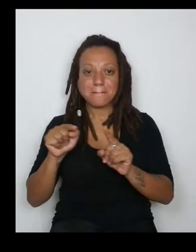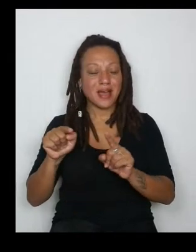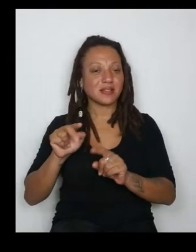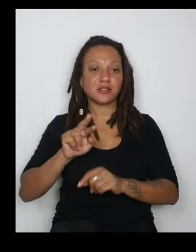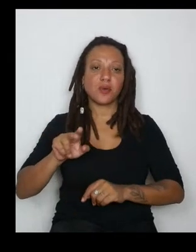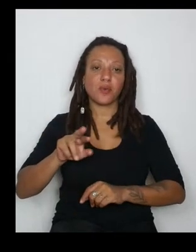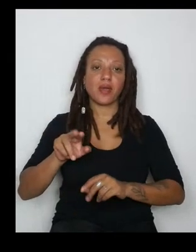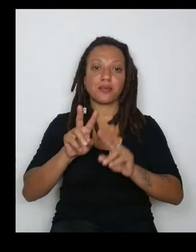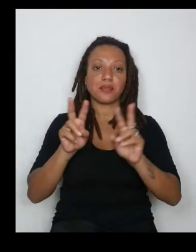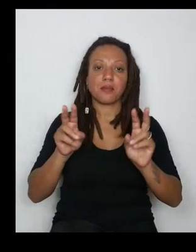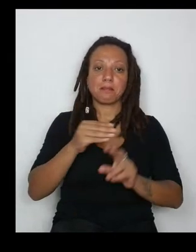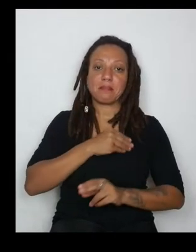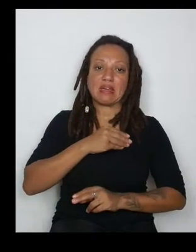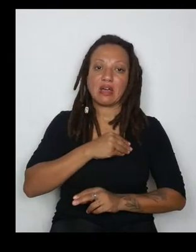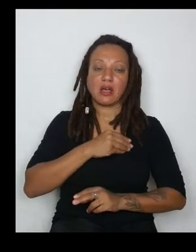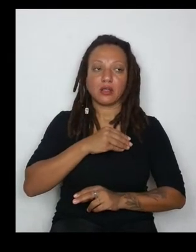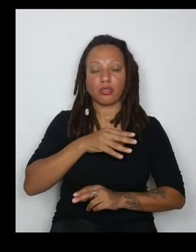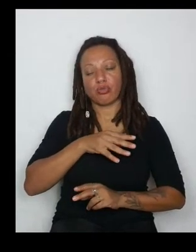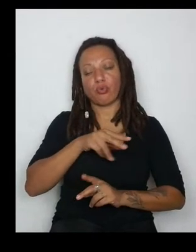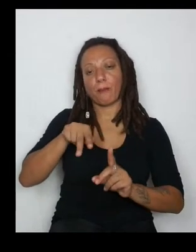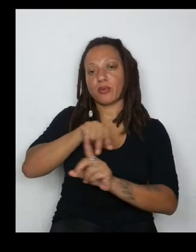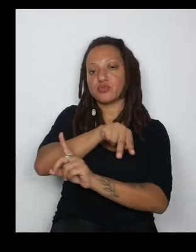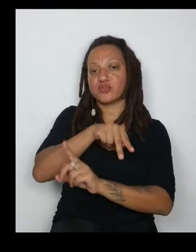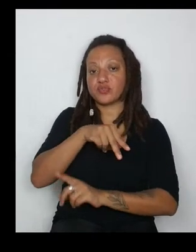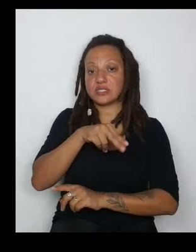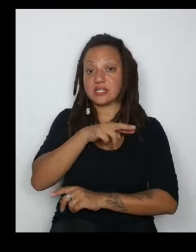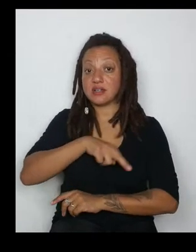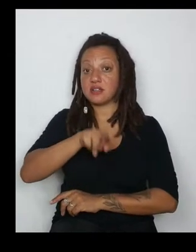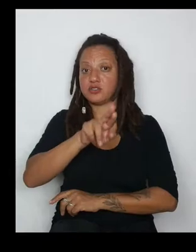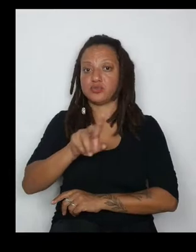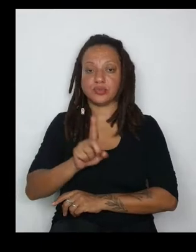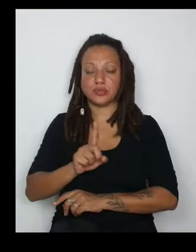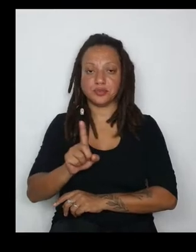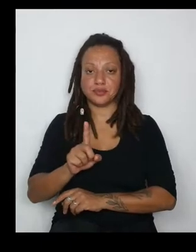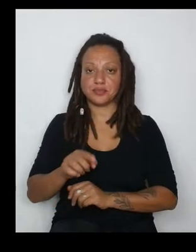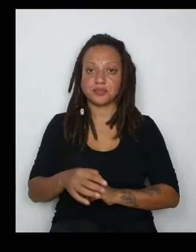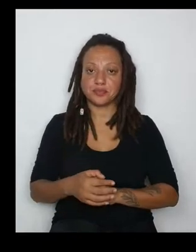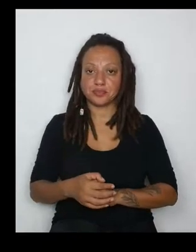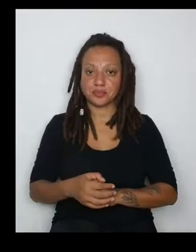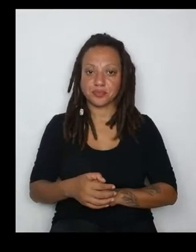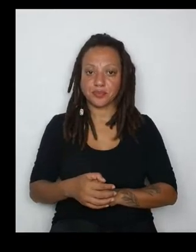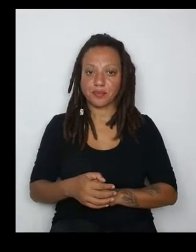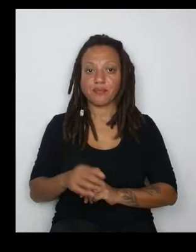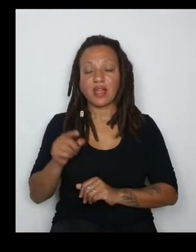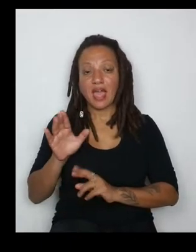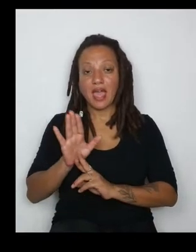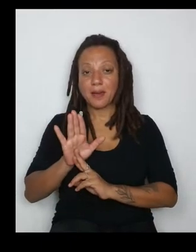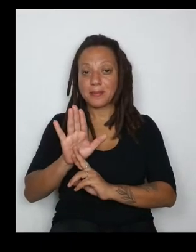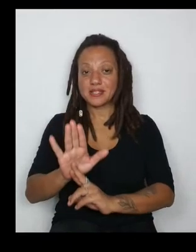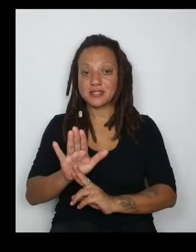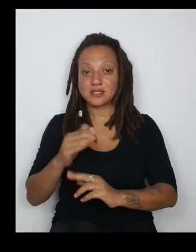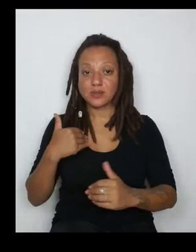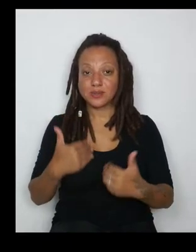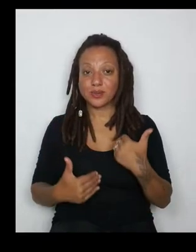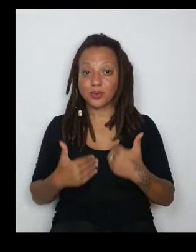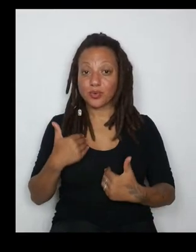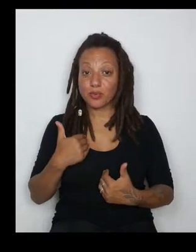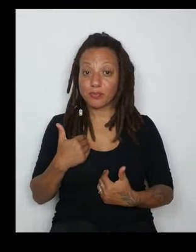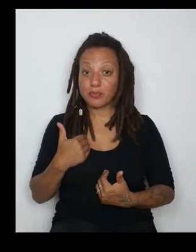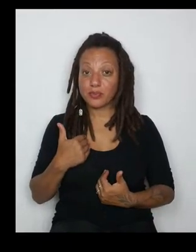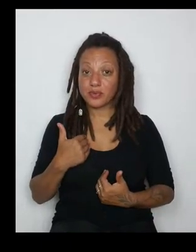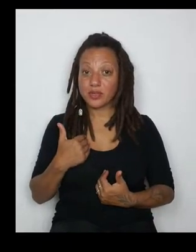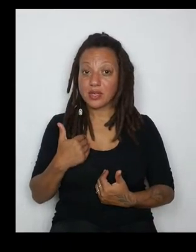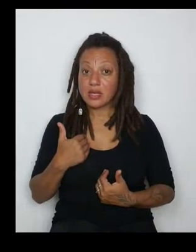um just a a a representation of a body about to be exploited and extracted as someone like um